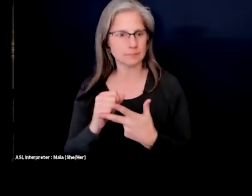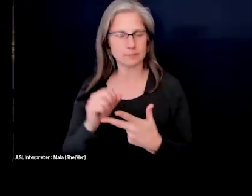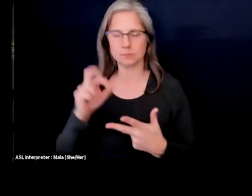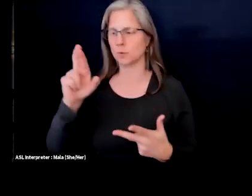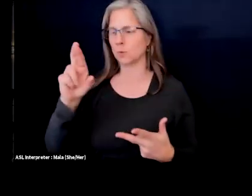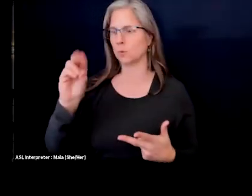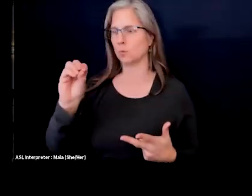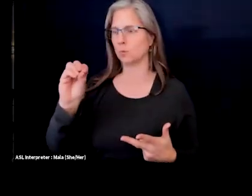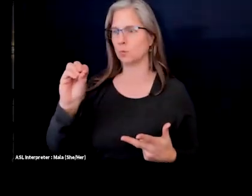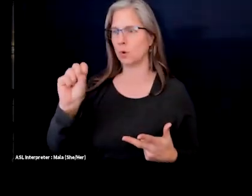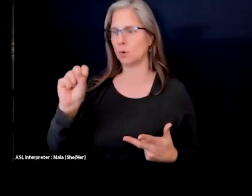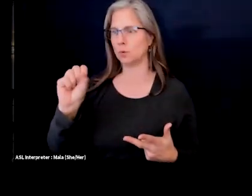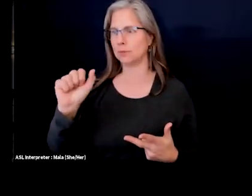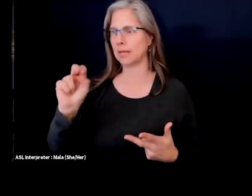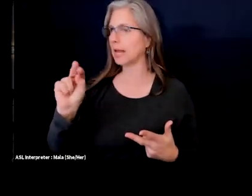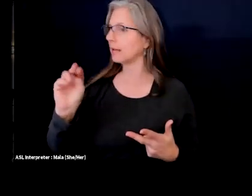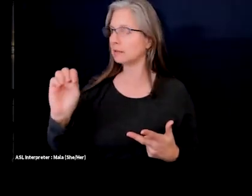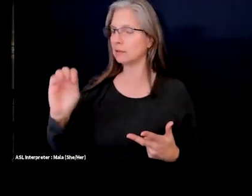Crawford.